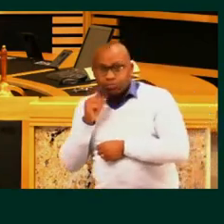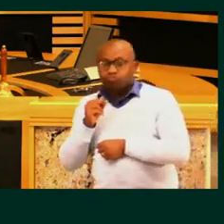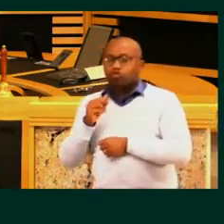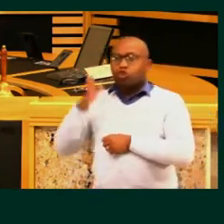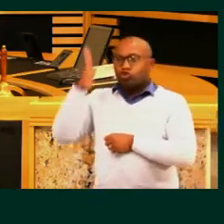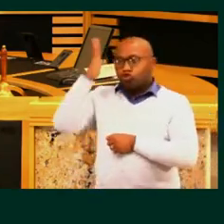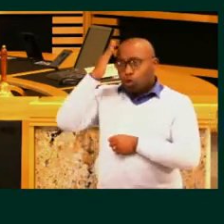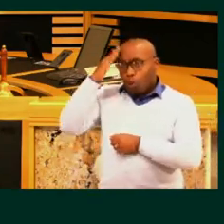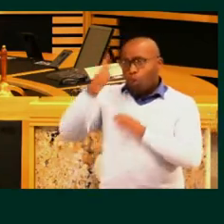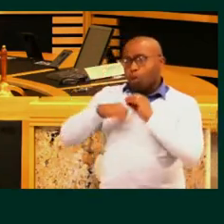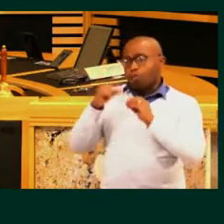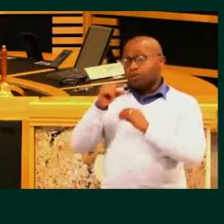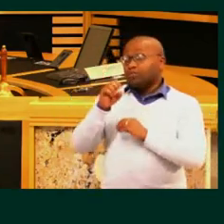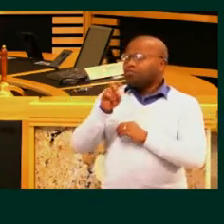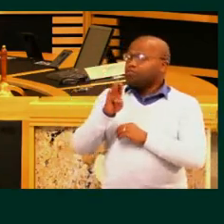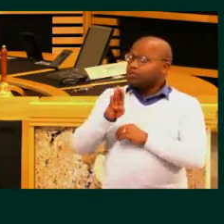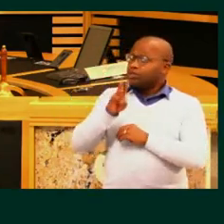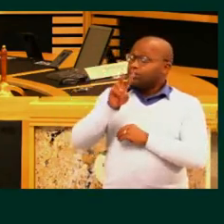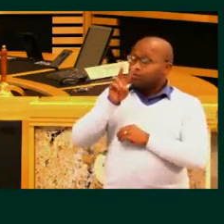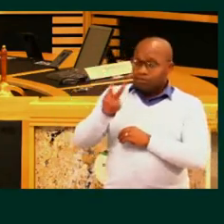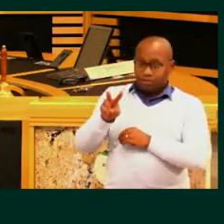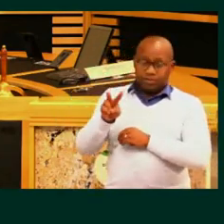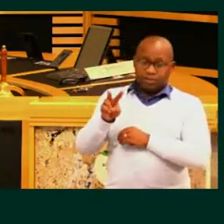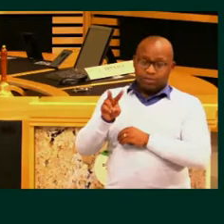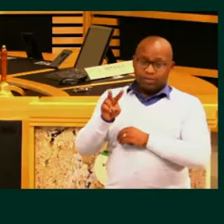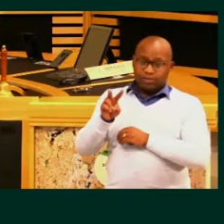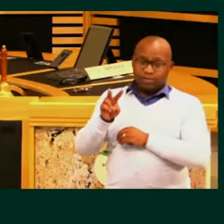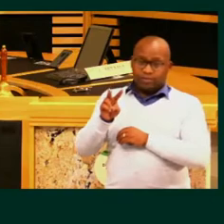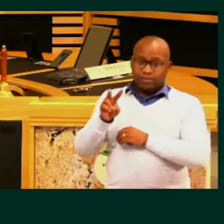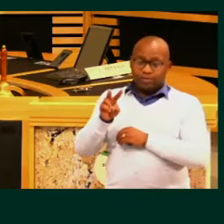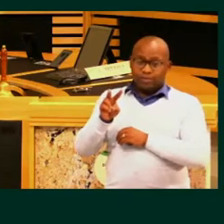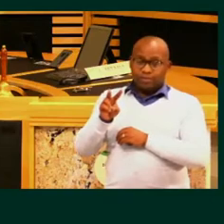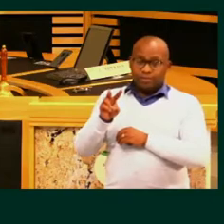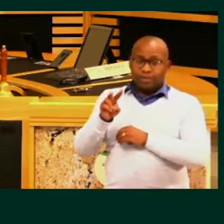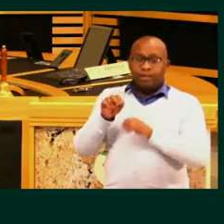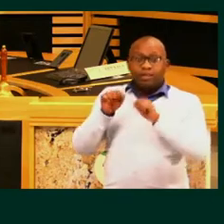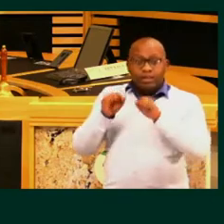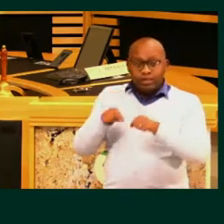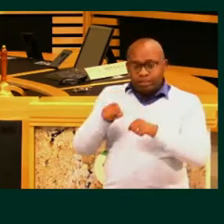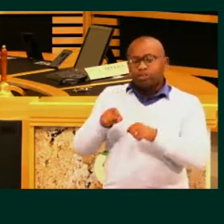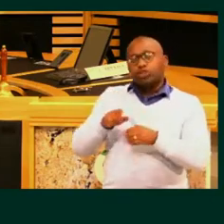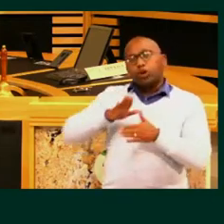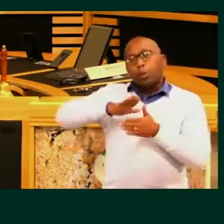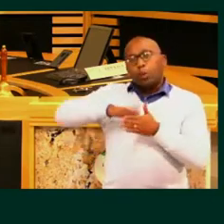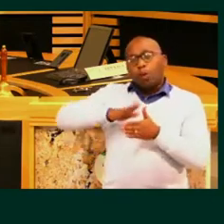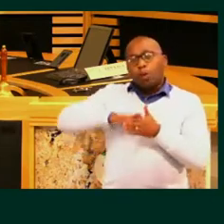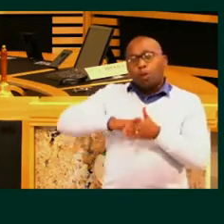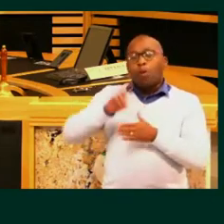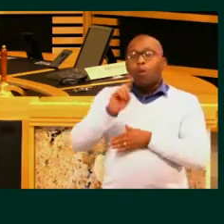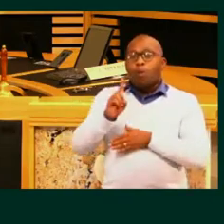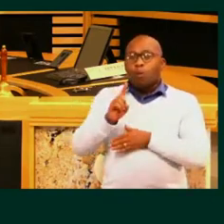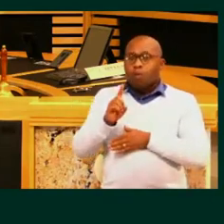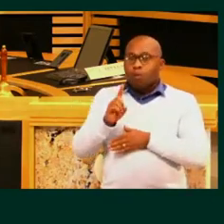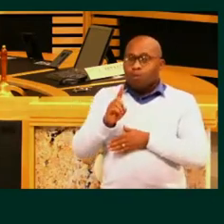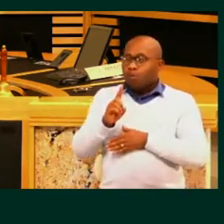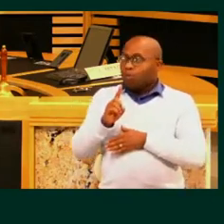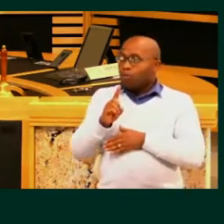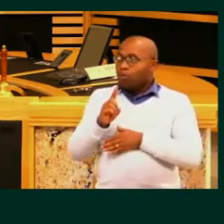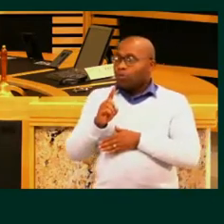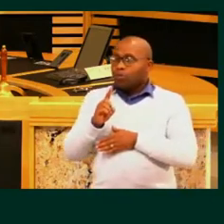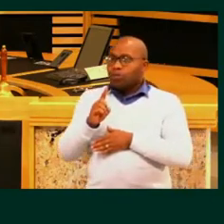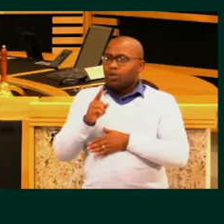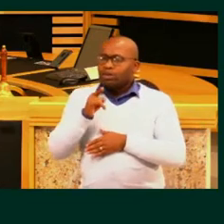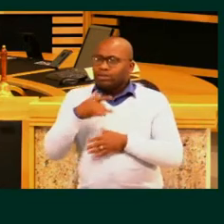strangers employ violence to them it is because violence against women is the result of an imbalance